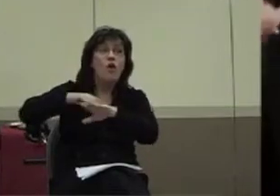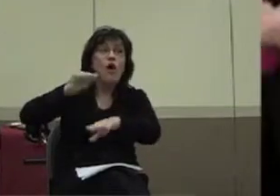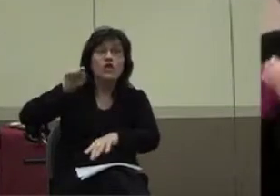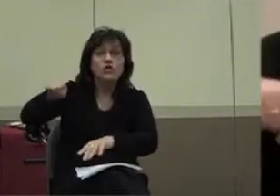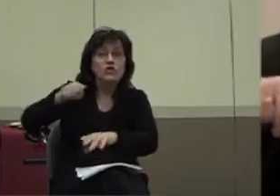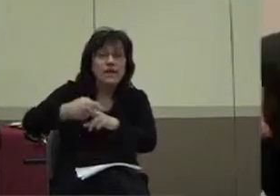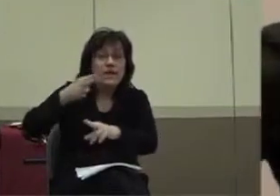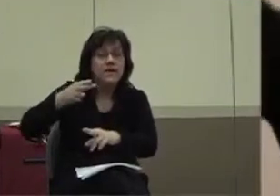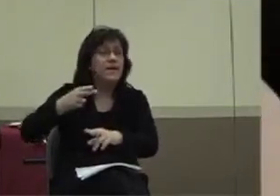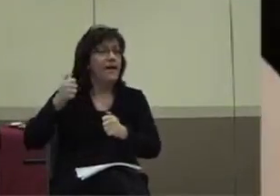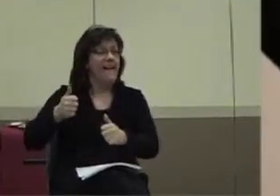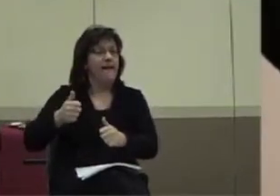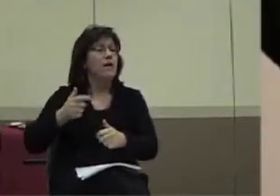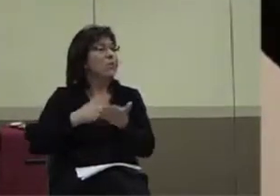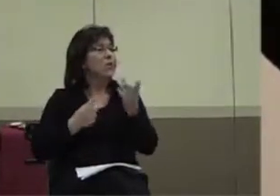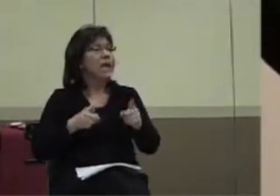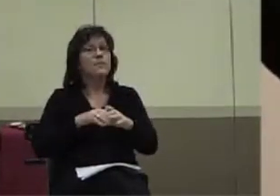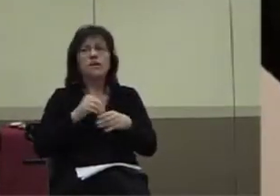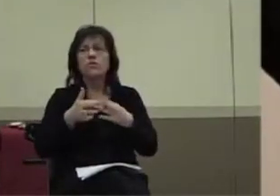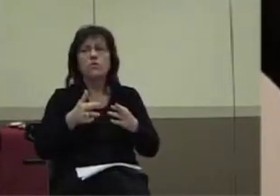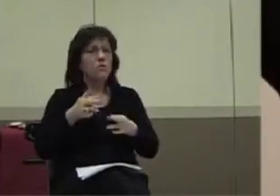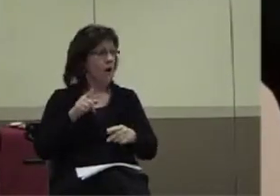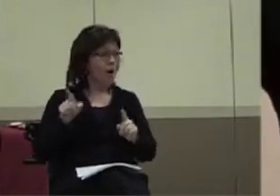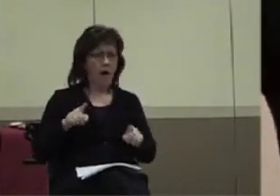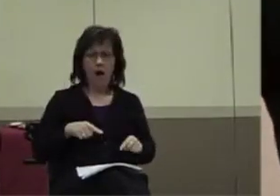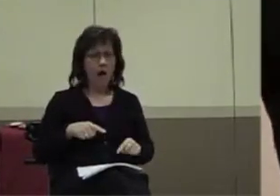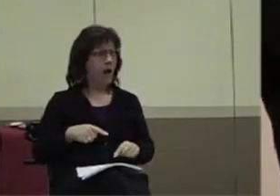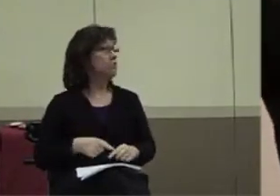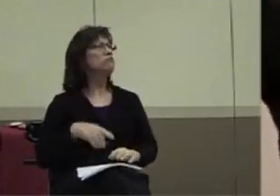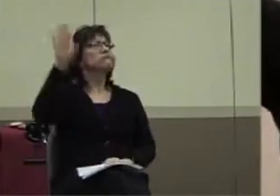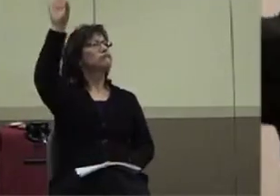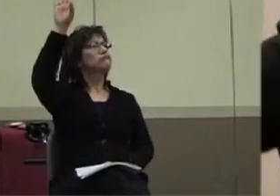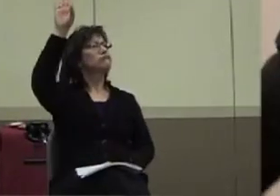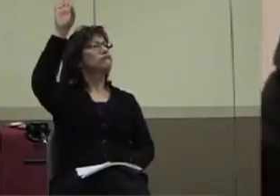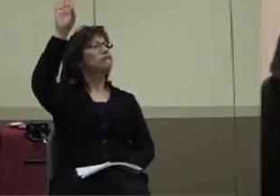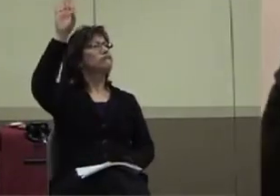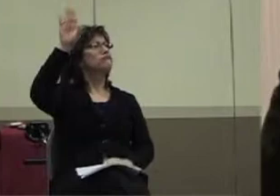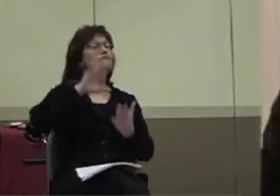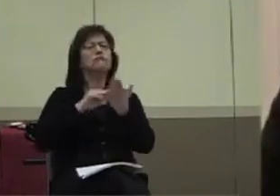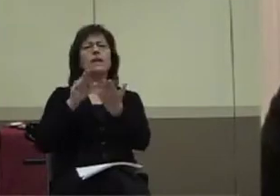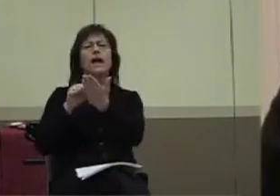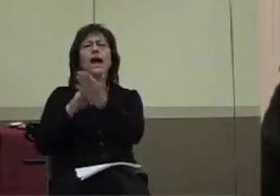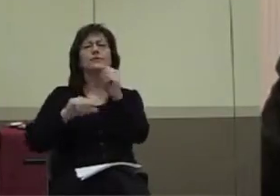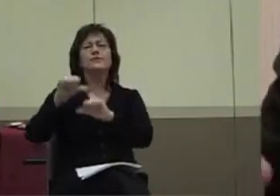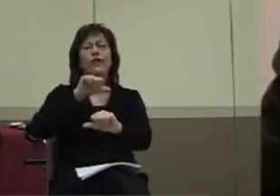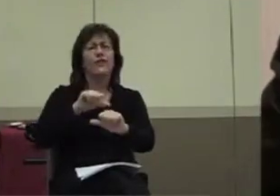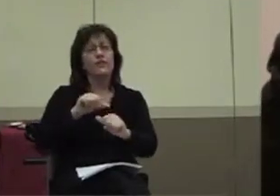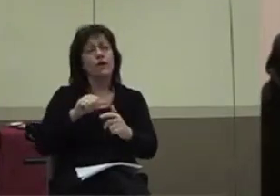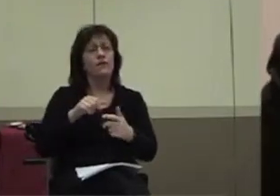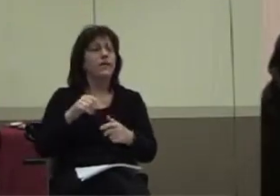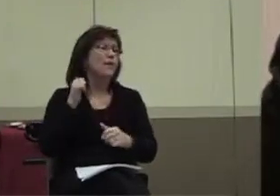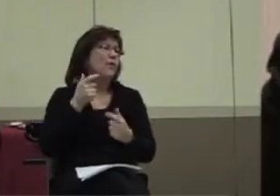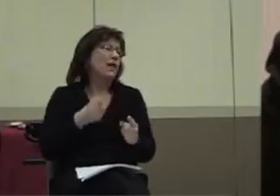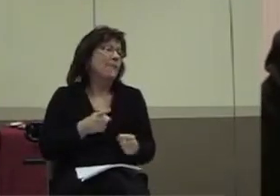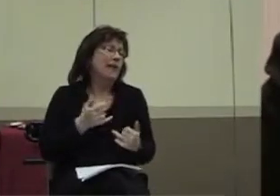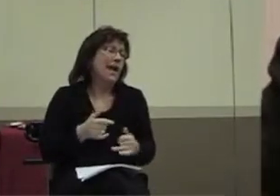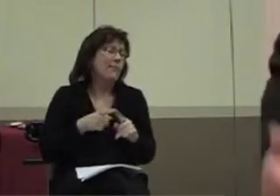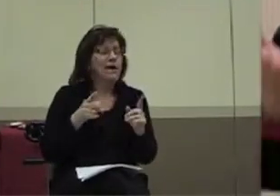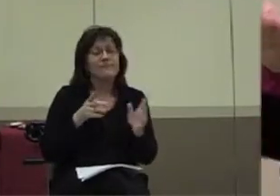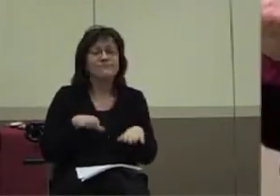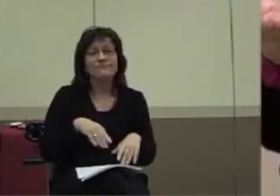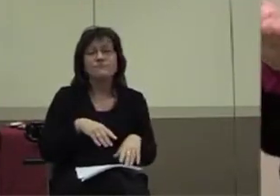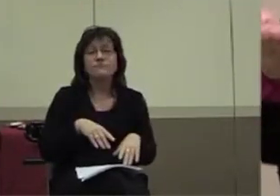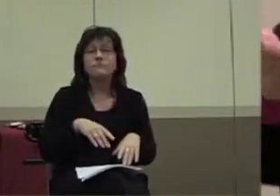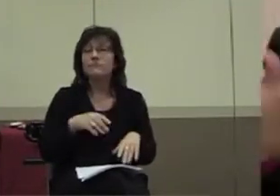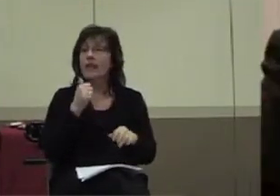What happens in the room? All of a sudden, every other kid's hand goes up in the air. Watch what happens. Well, it won't happen now because I just said this. I